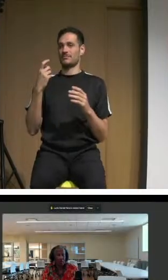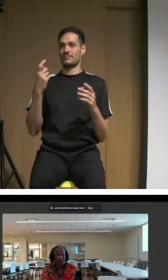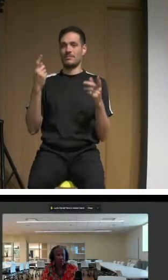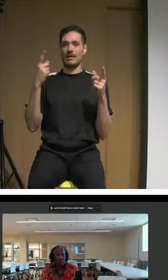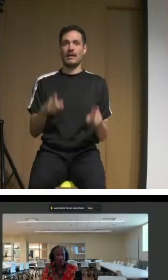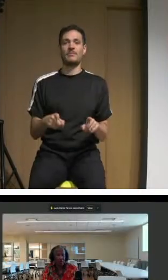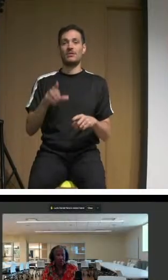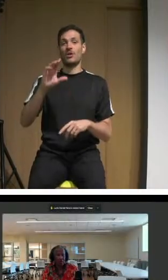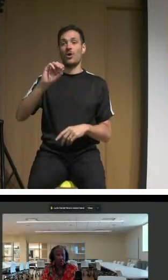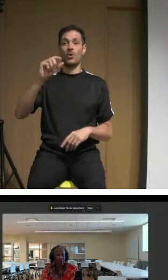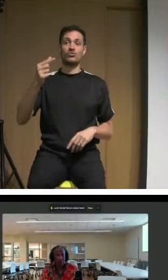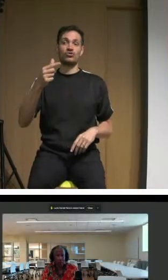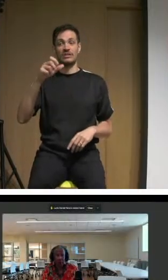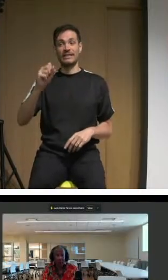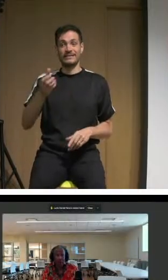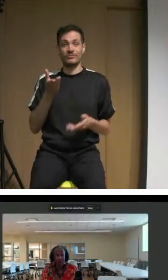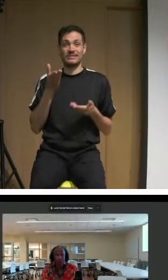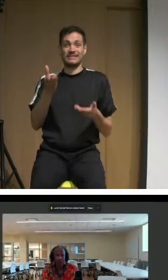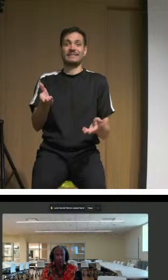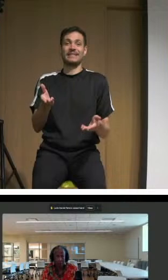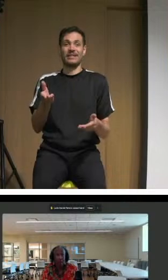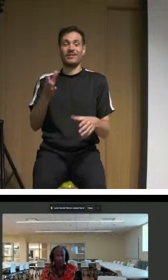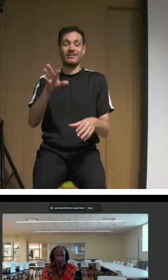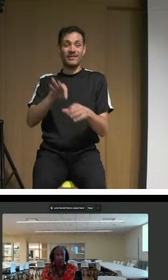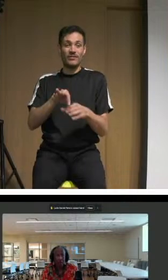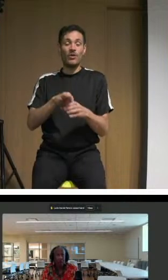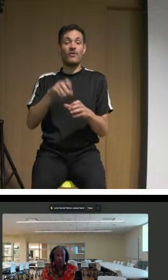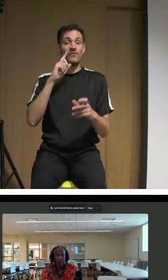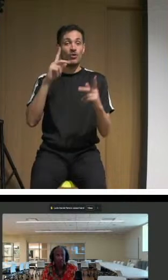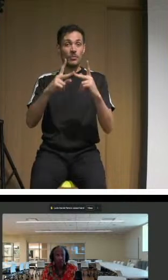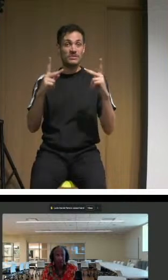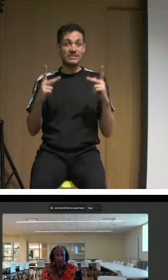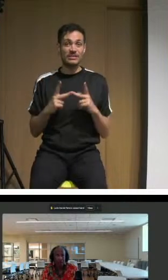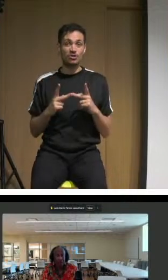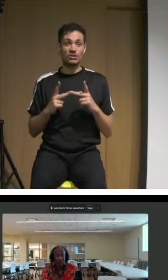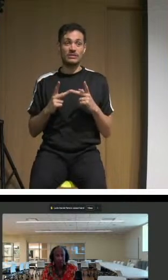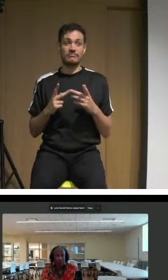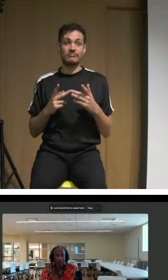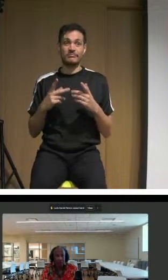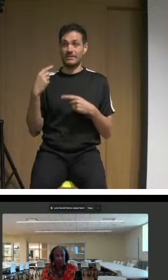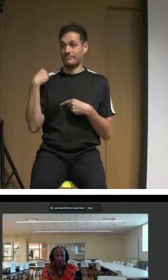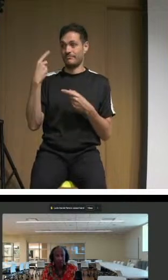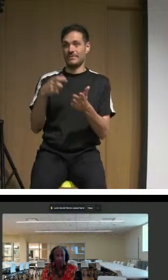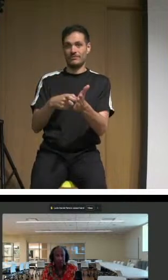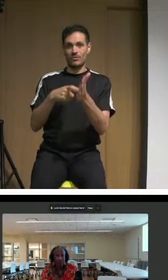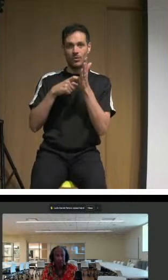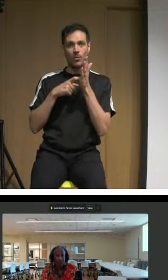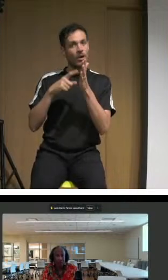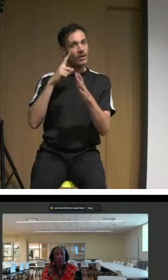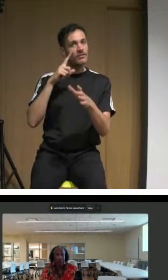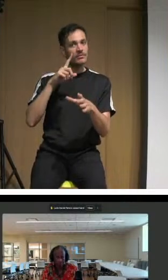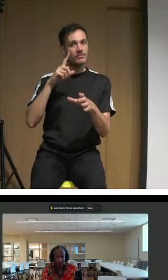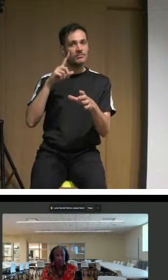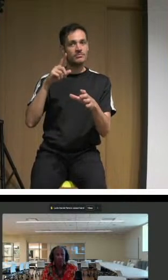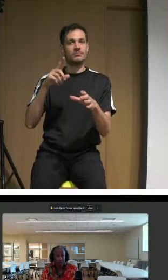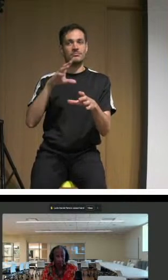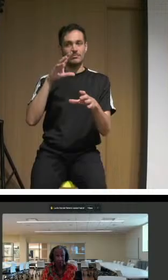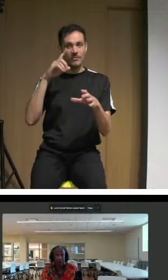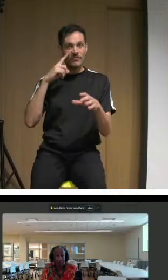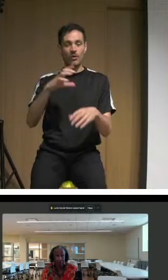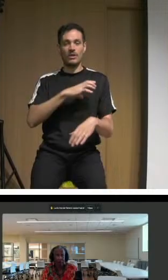was present at said meeting where there was a vote for a position that has been constitutionally required to be a part of this commission for it to